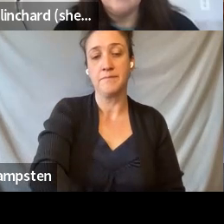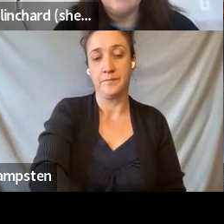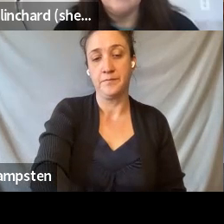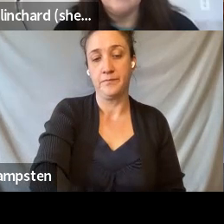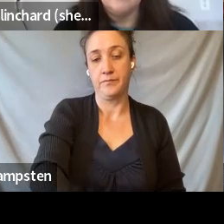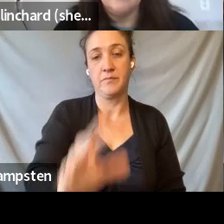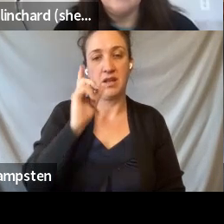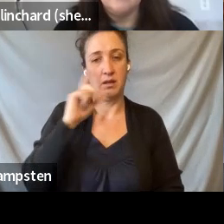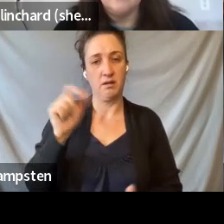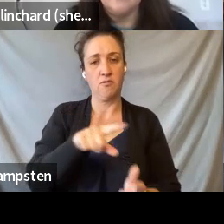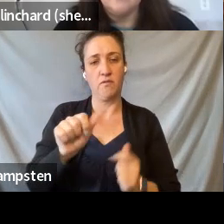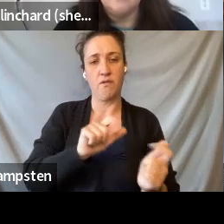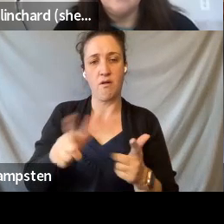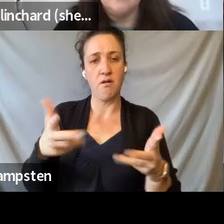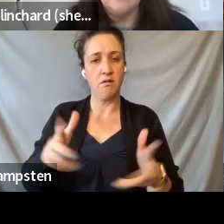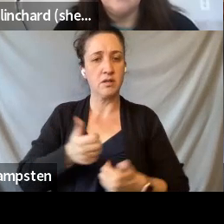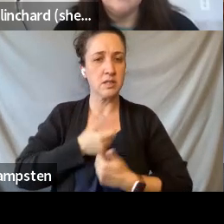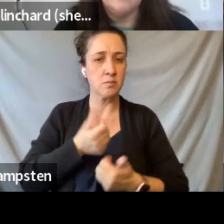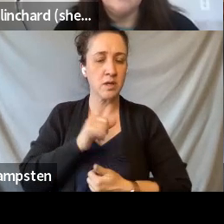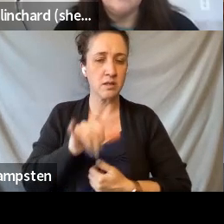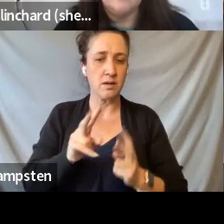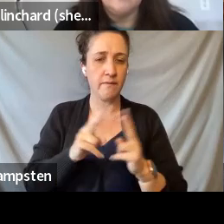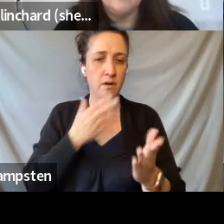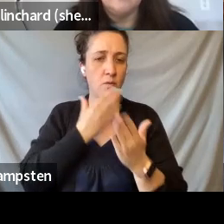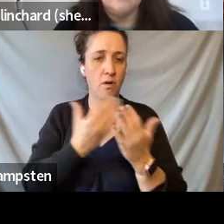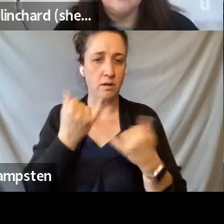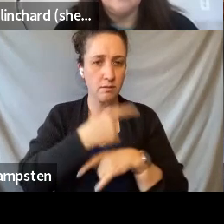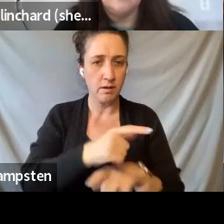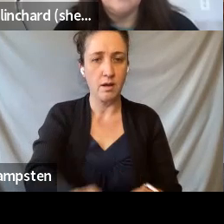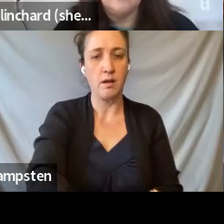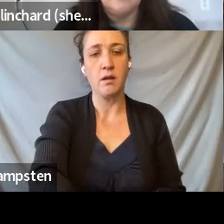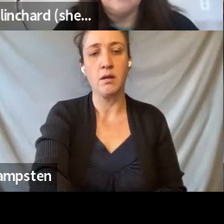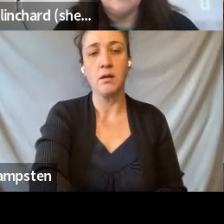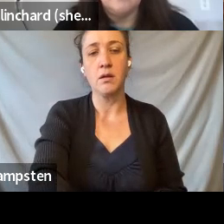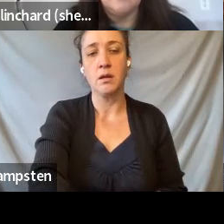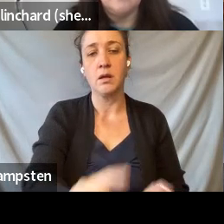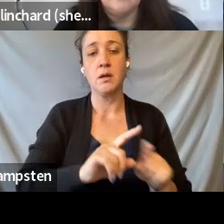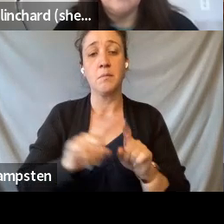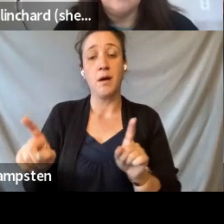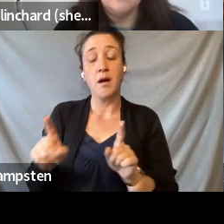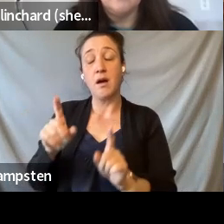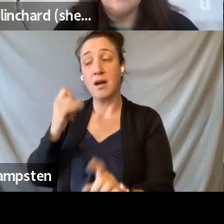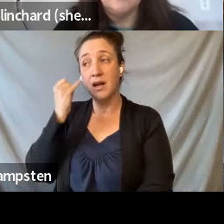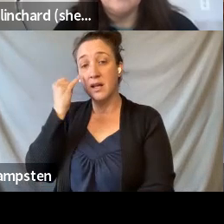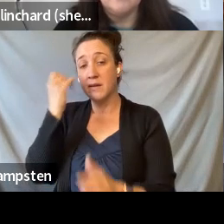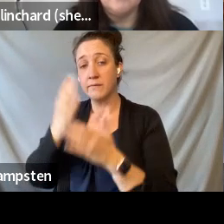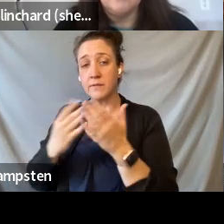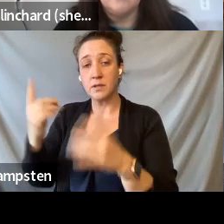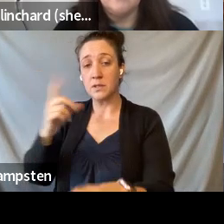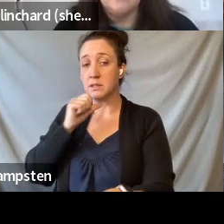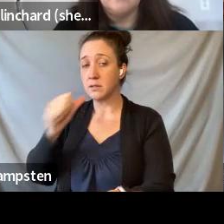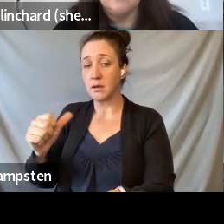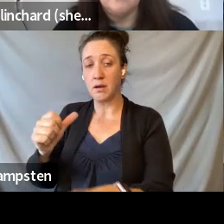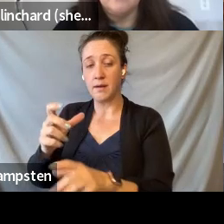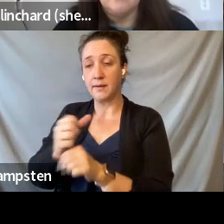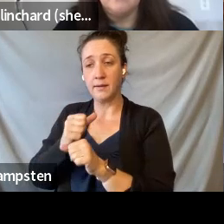all expressed that very well today, but in case someone did not get an opportunity to speak or thinks